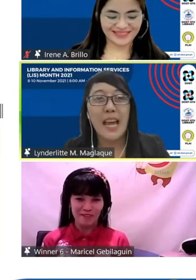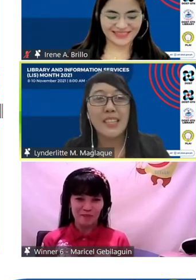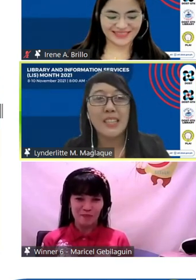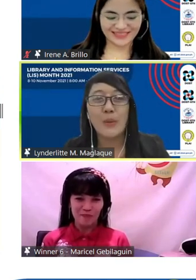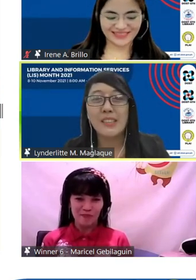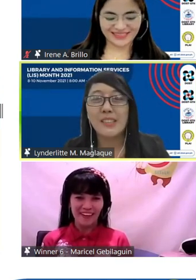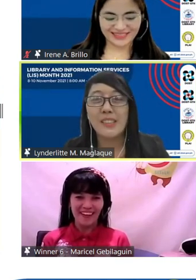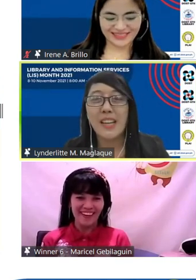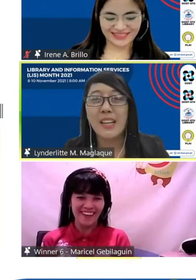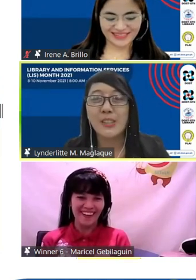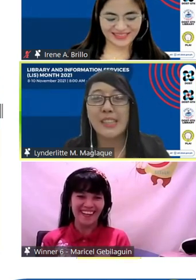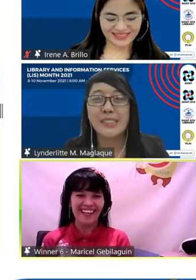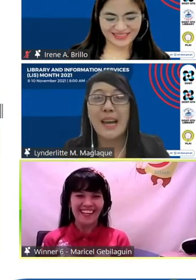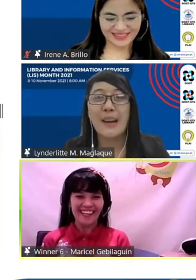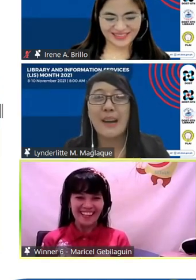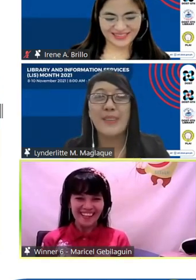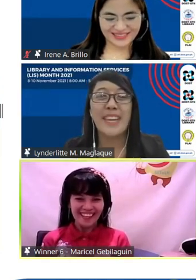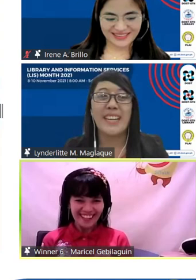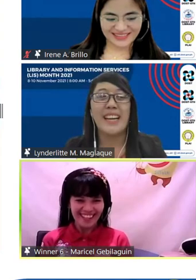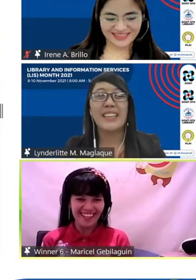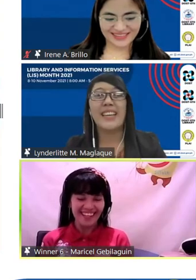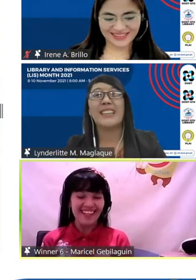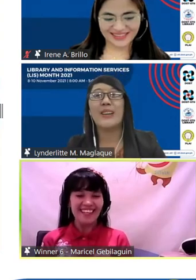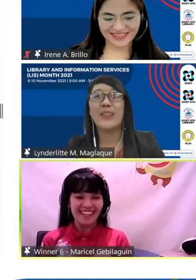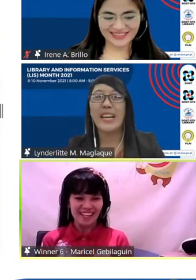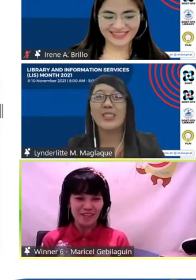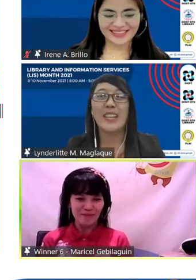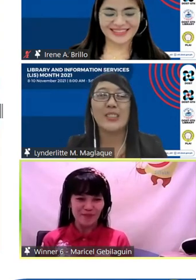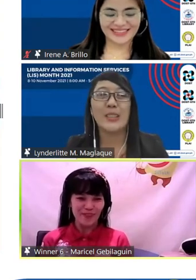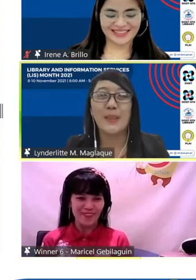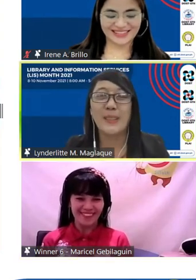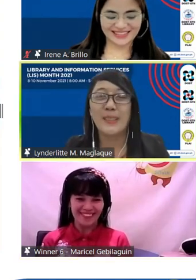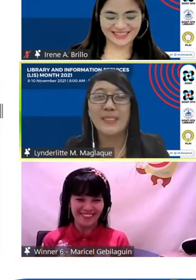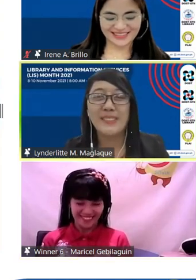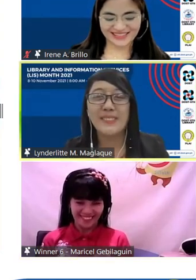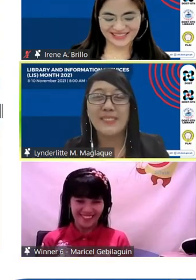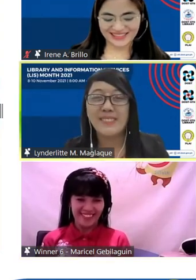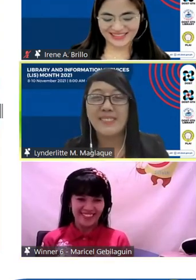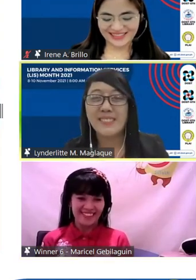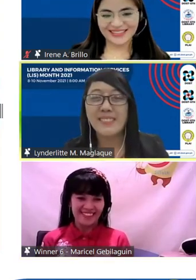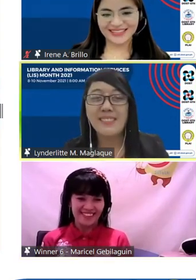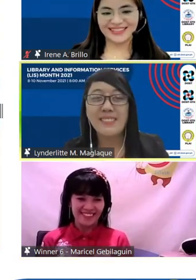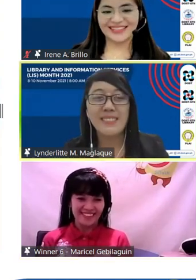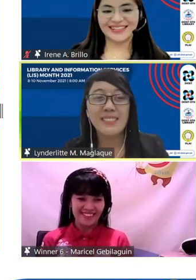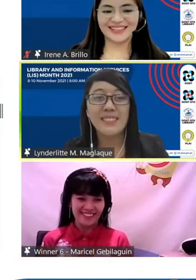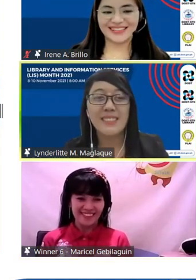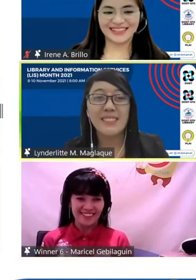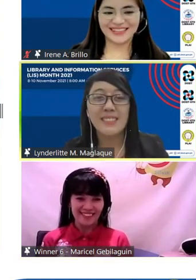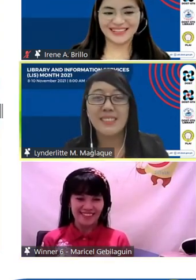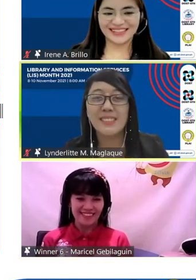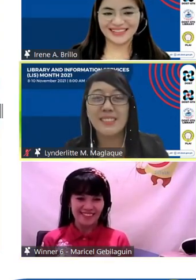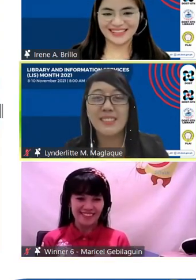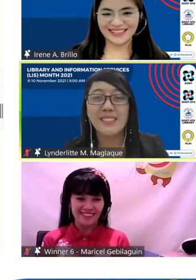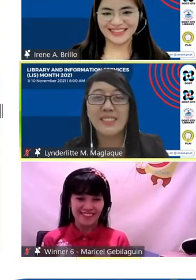award, 626 reactions, ang dami. Again, congratulations po.